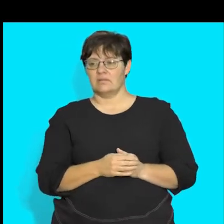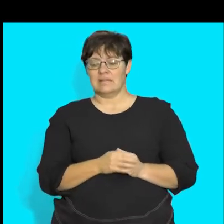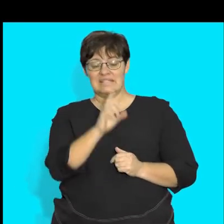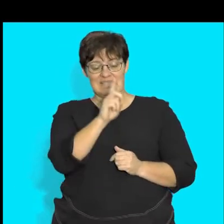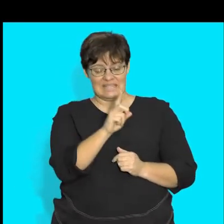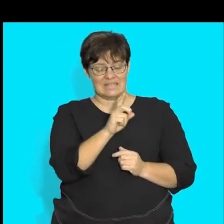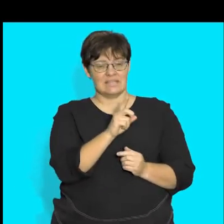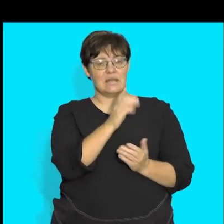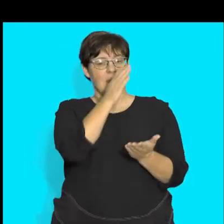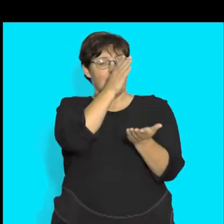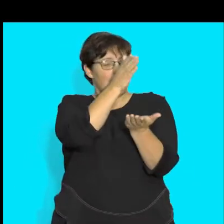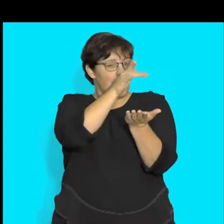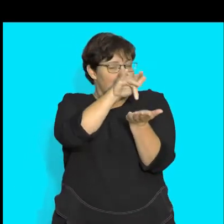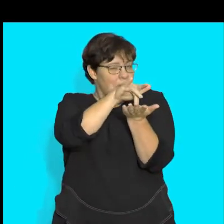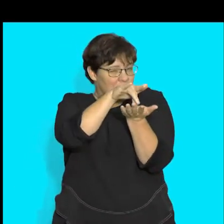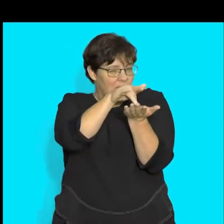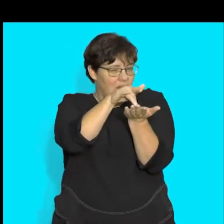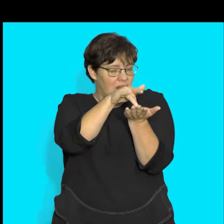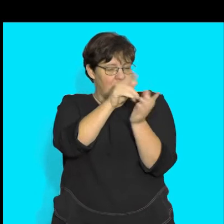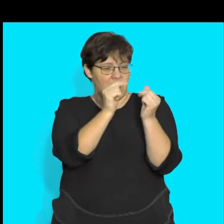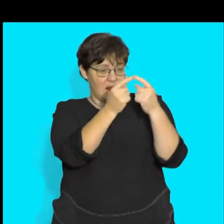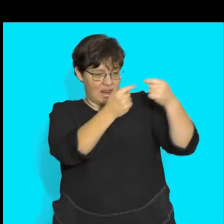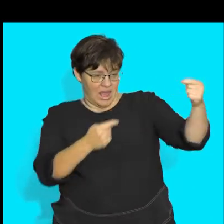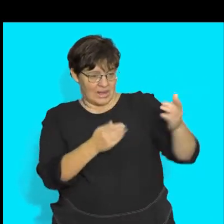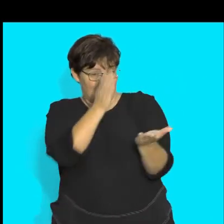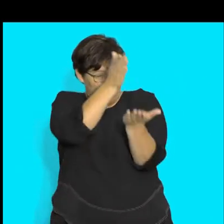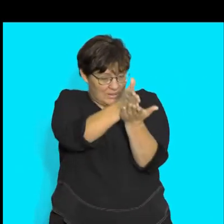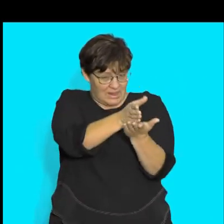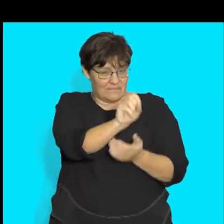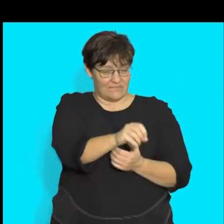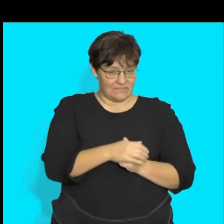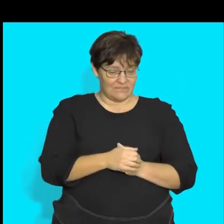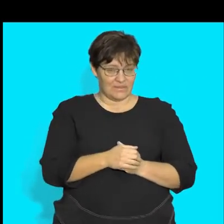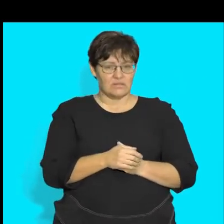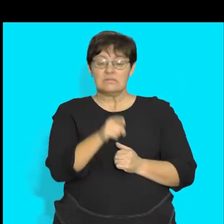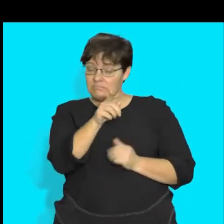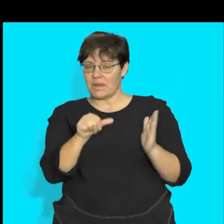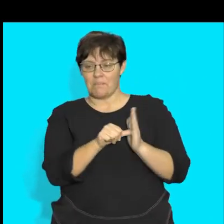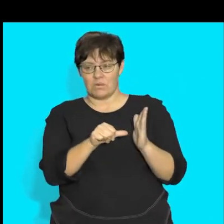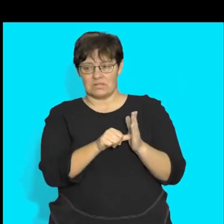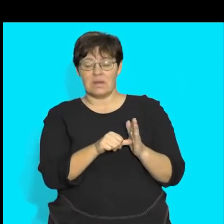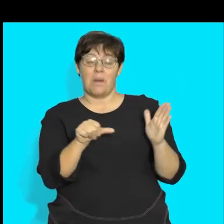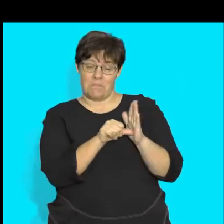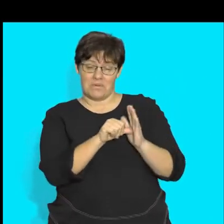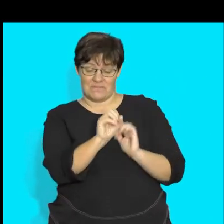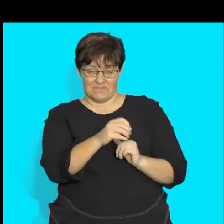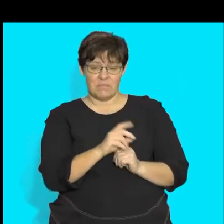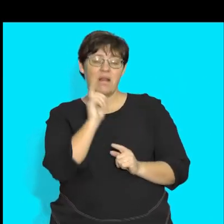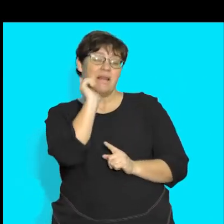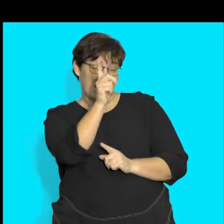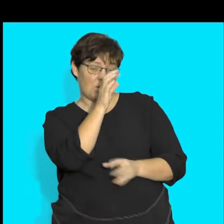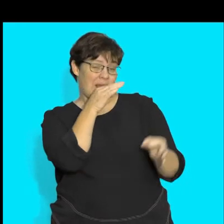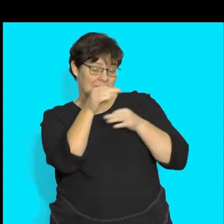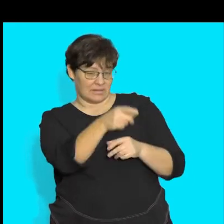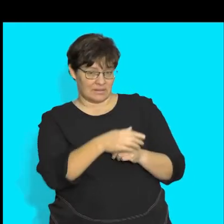D is the midpoint of my chord, and that's important. We're going to see why that's important later. And what they want